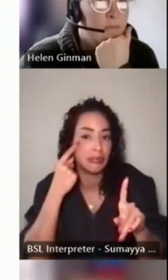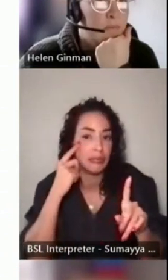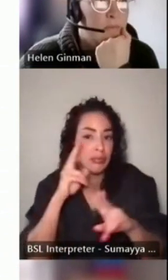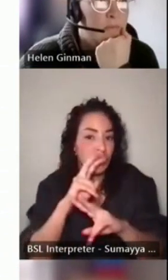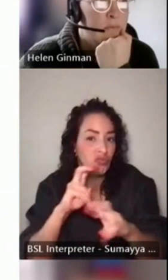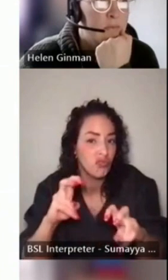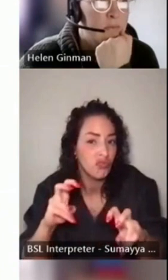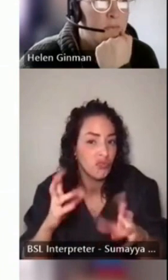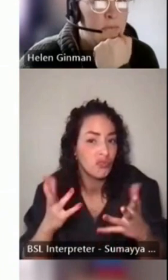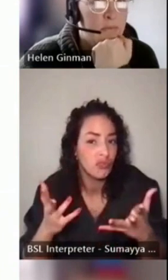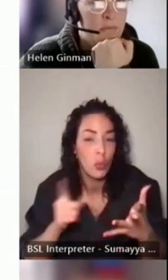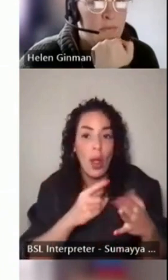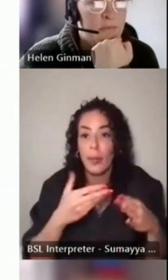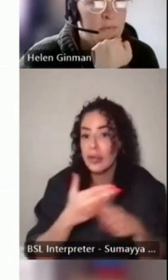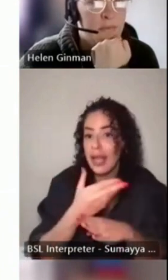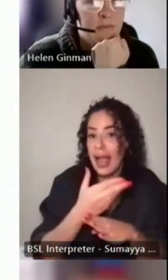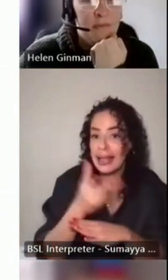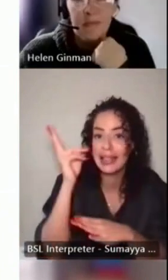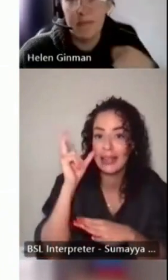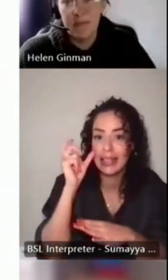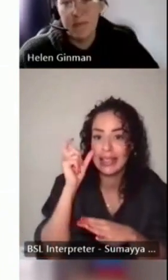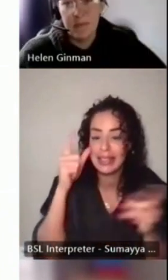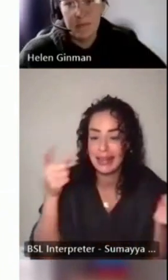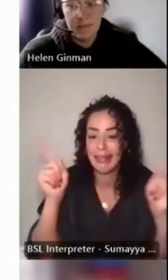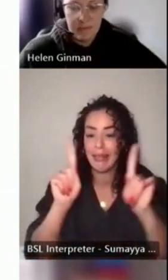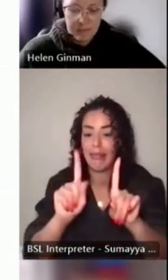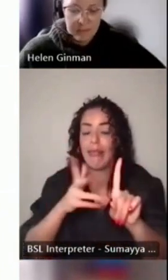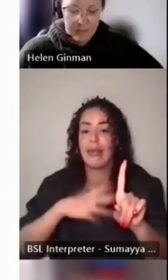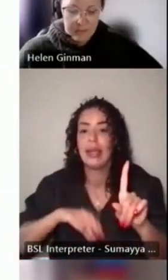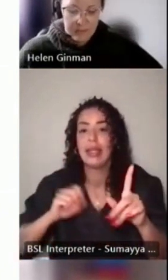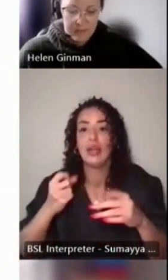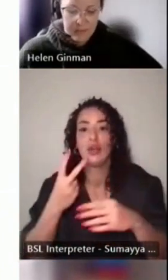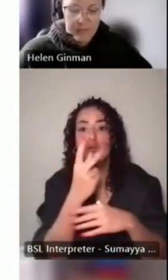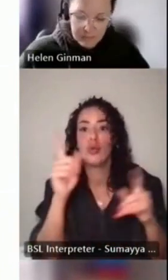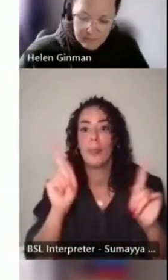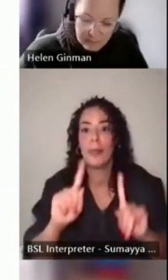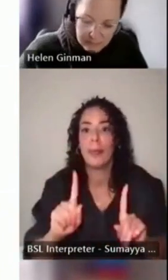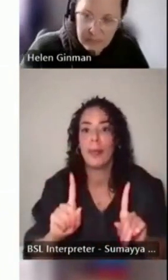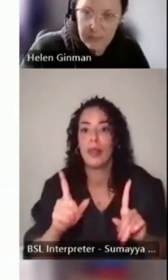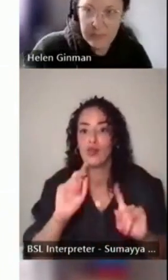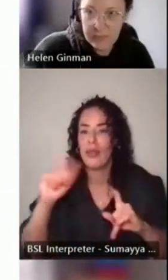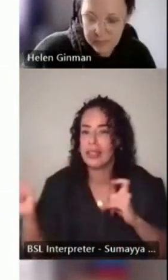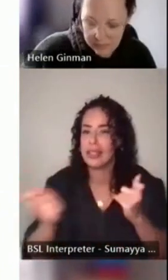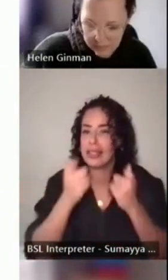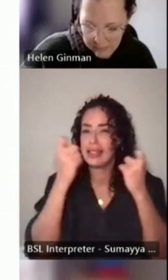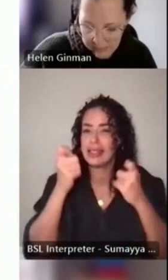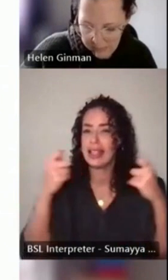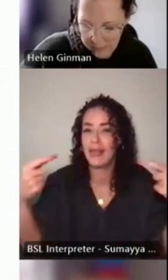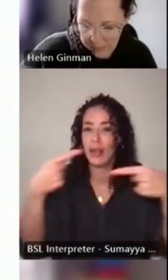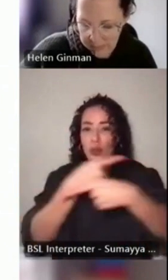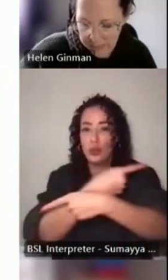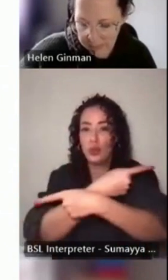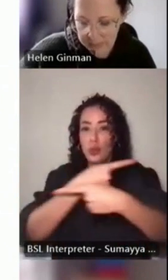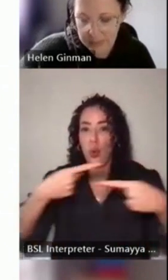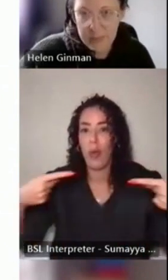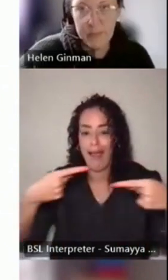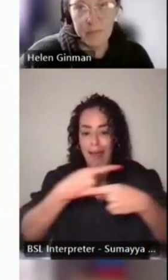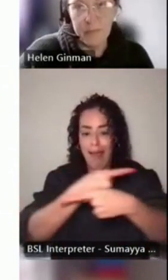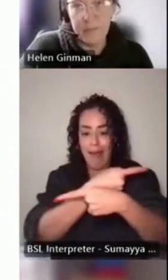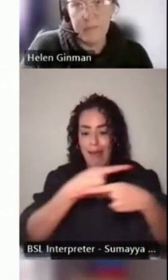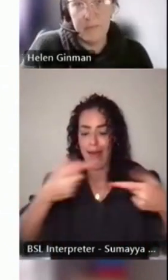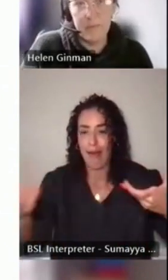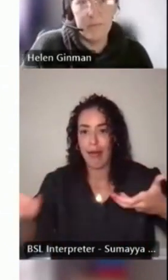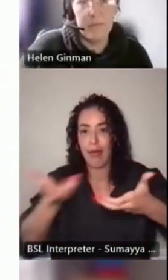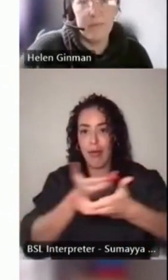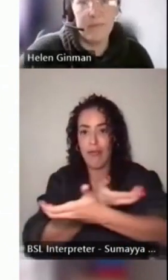often takes two people to really kind of have that successful two-way conversation. So it might be that you